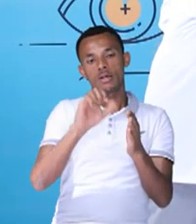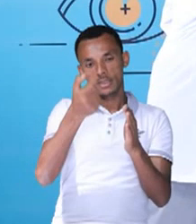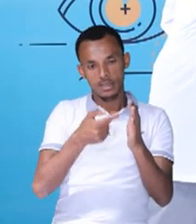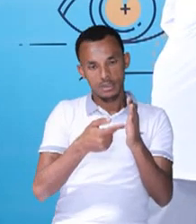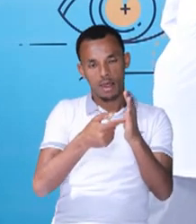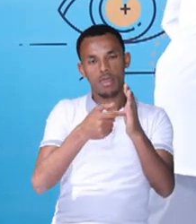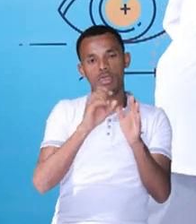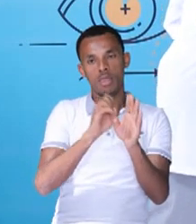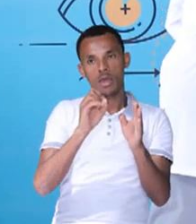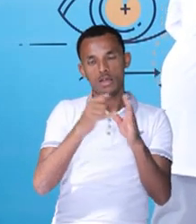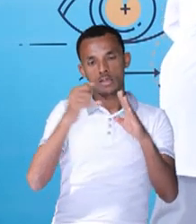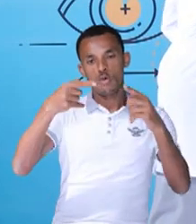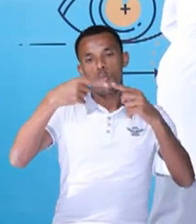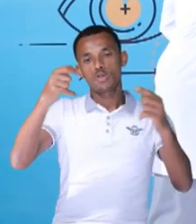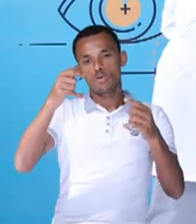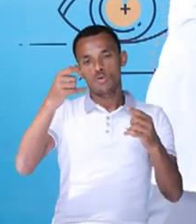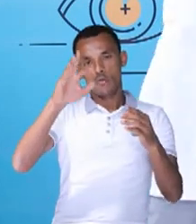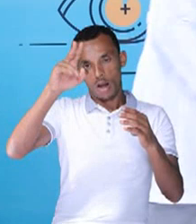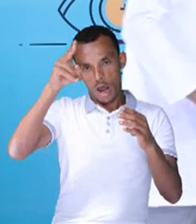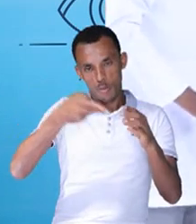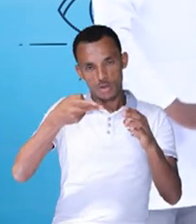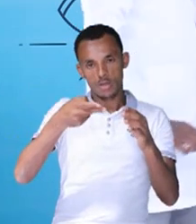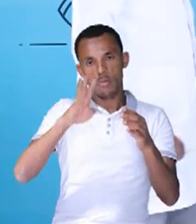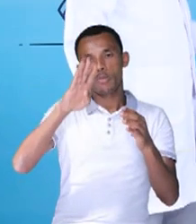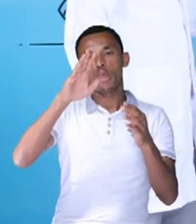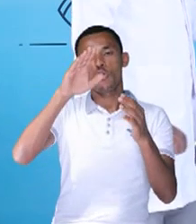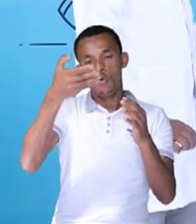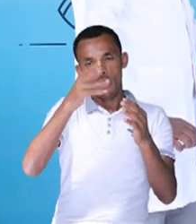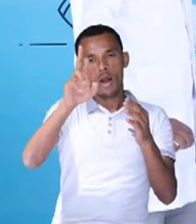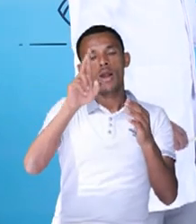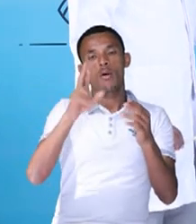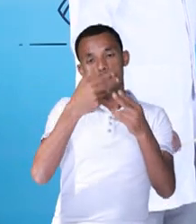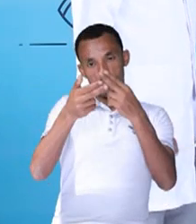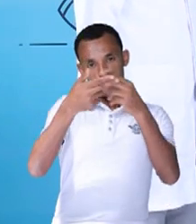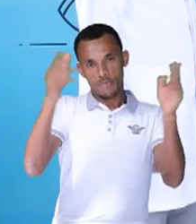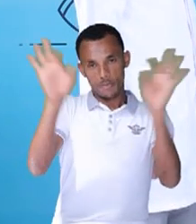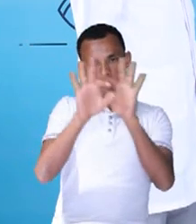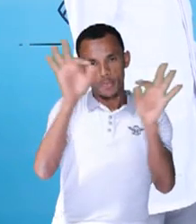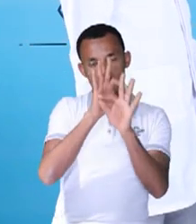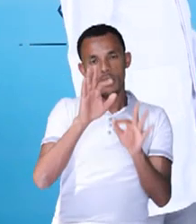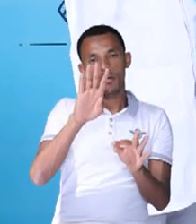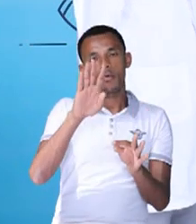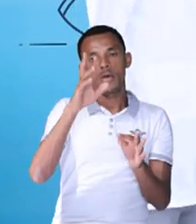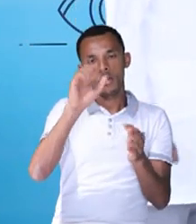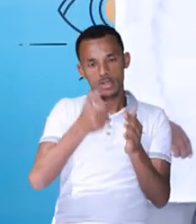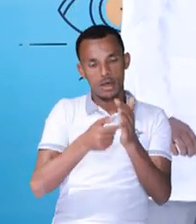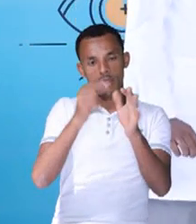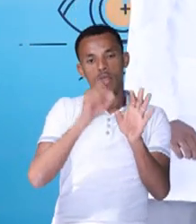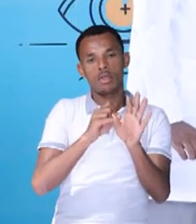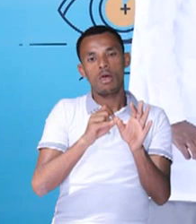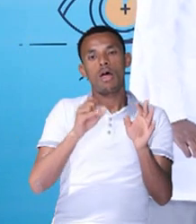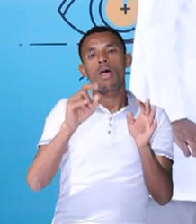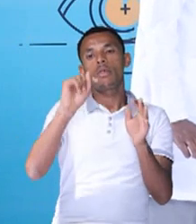theta? Sine theta, it is opposite over hypotenuse. B over r, when I cross multiply it, b is equal to r sine theta. What